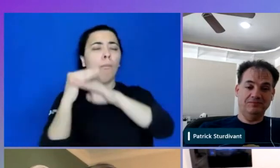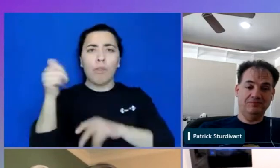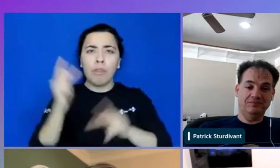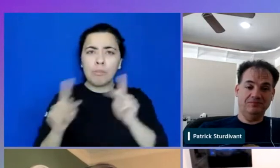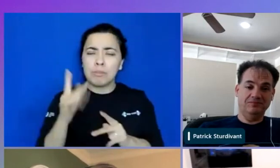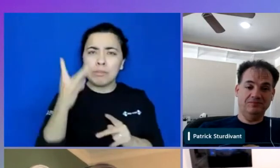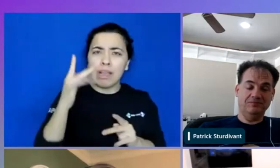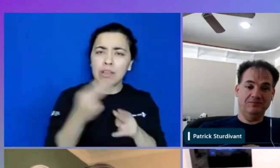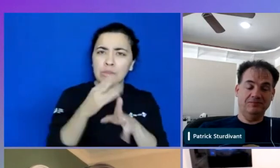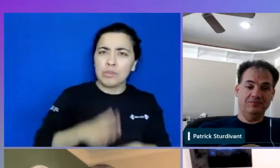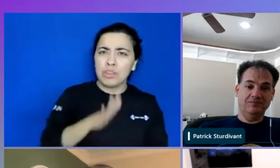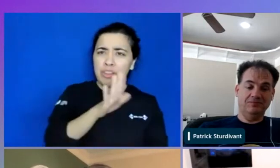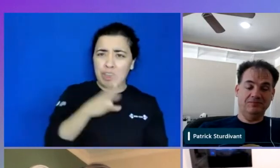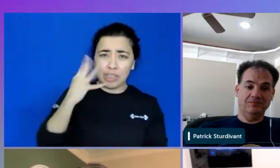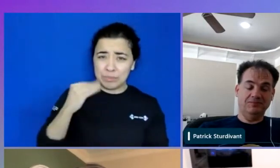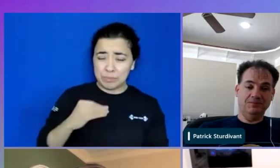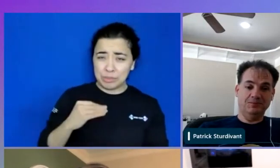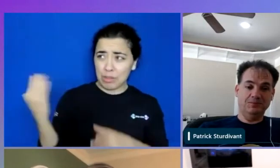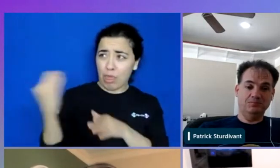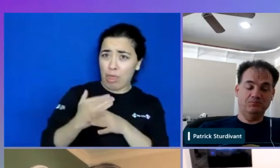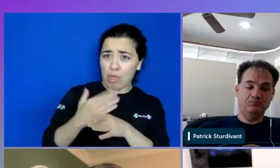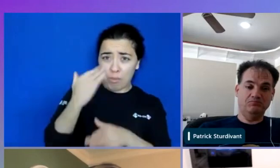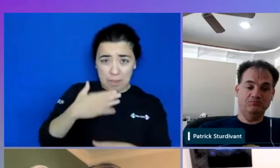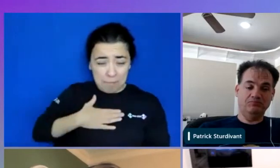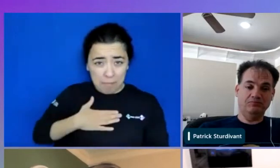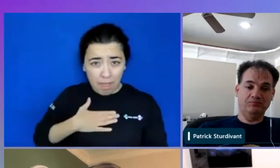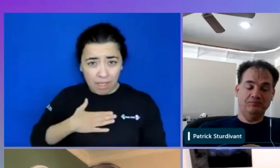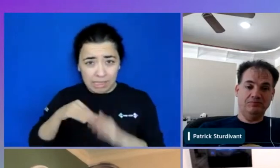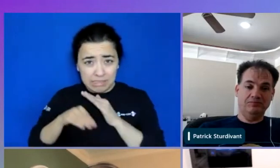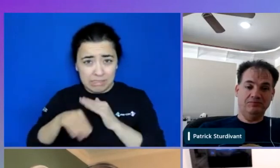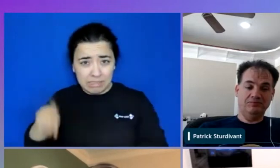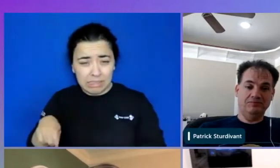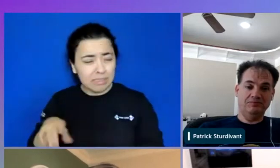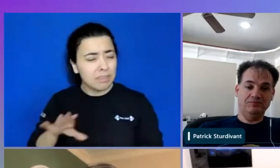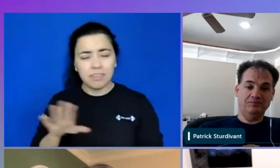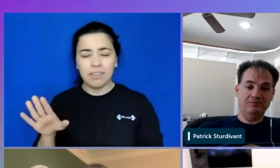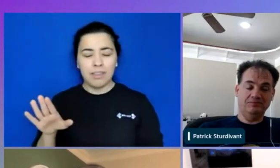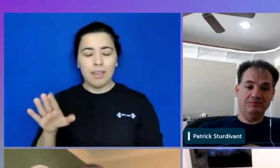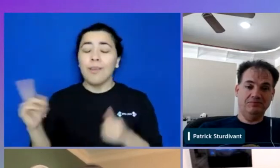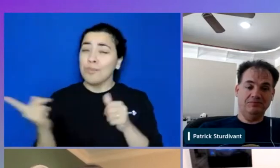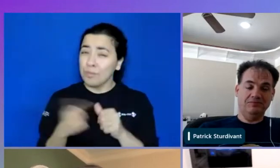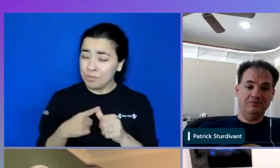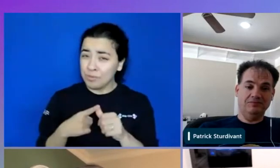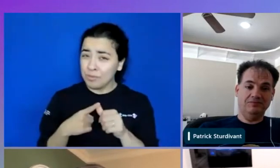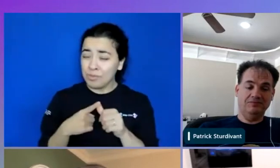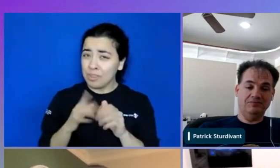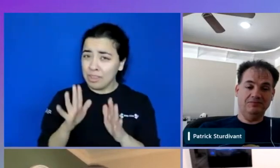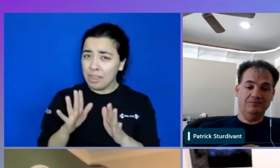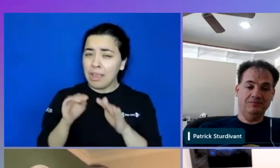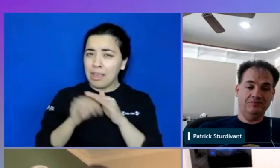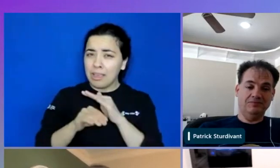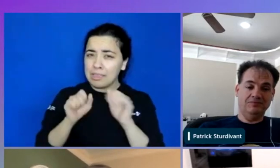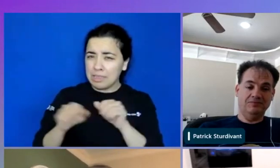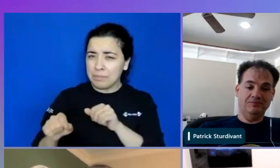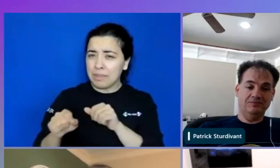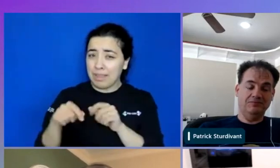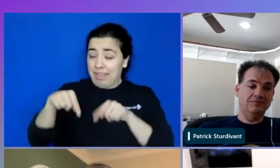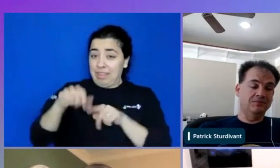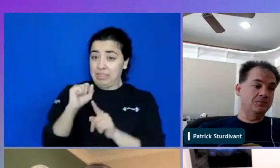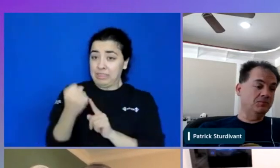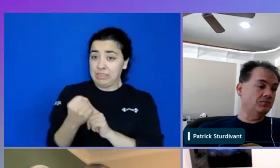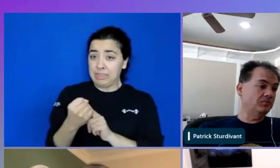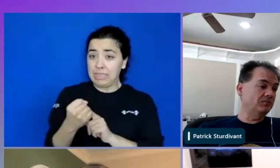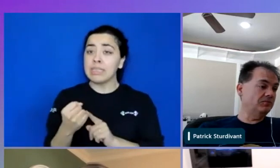sighted users. It's, first of all, accessibility essentially is, in this case, would